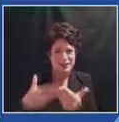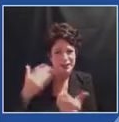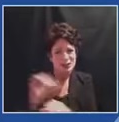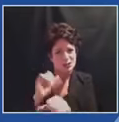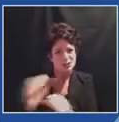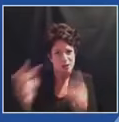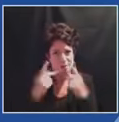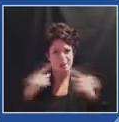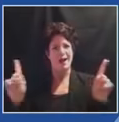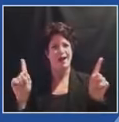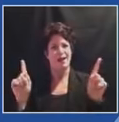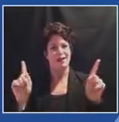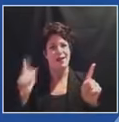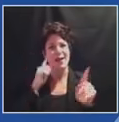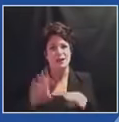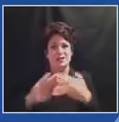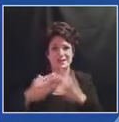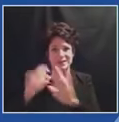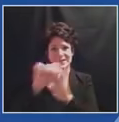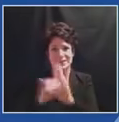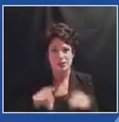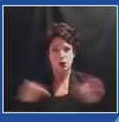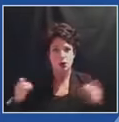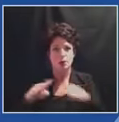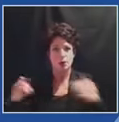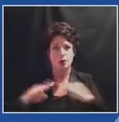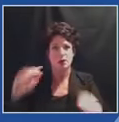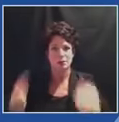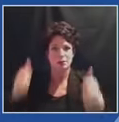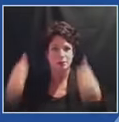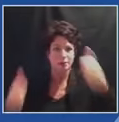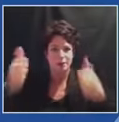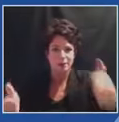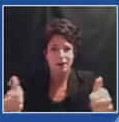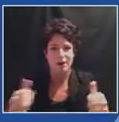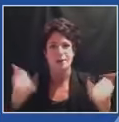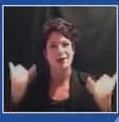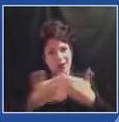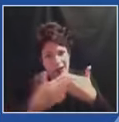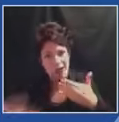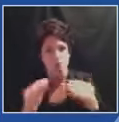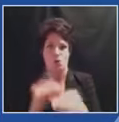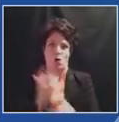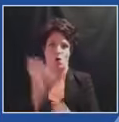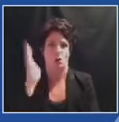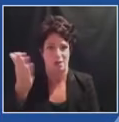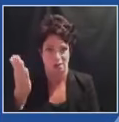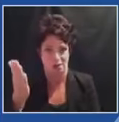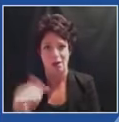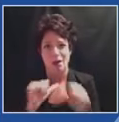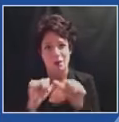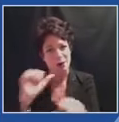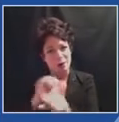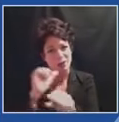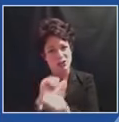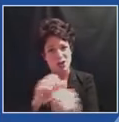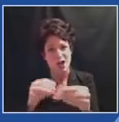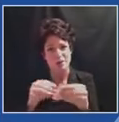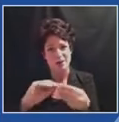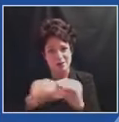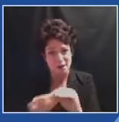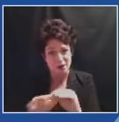back as we reopened cities and states. It's only going to get harder from here, though. Permanent job loss numbers actually went up